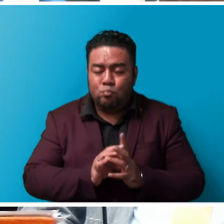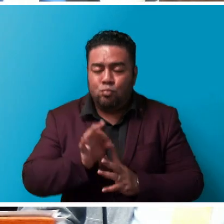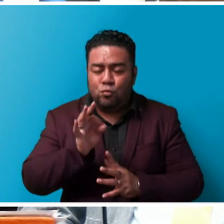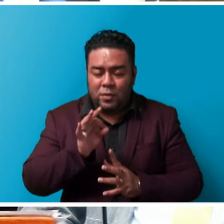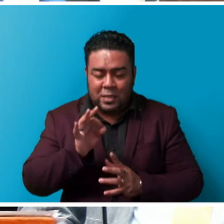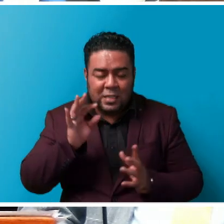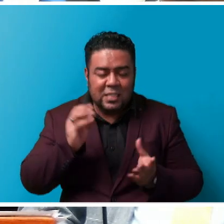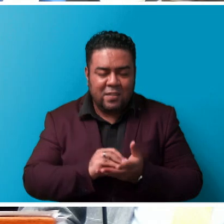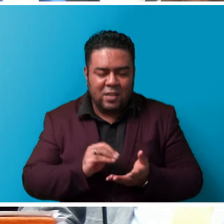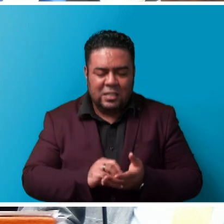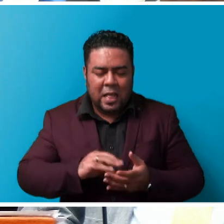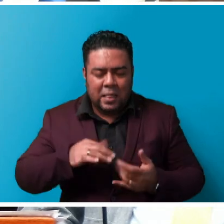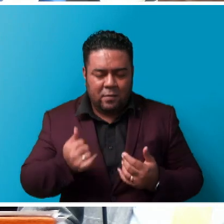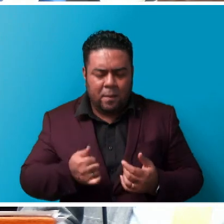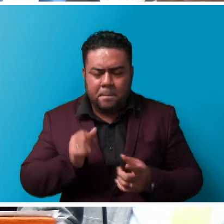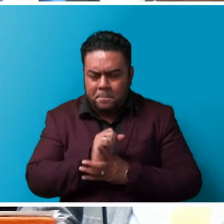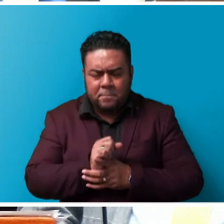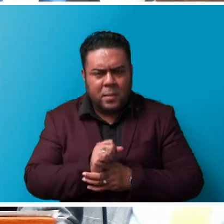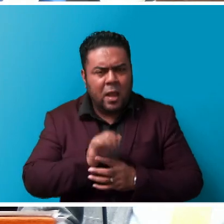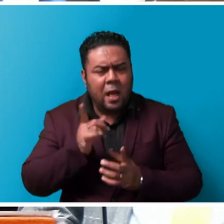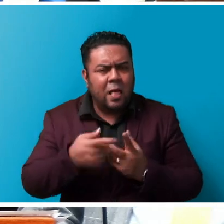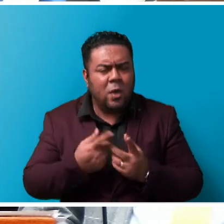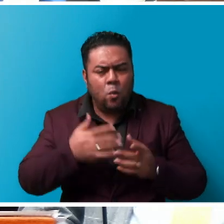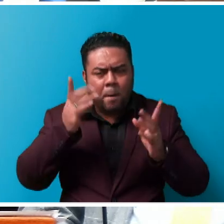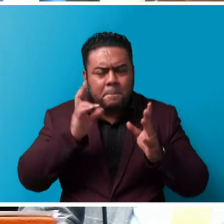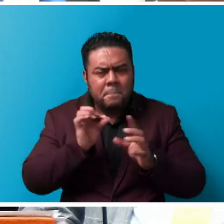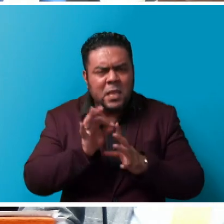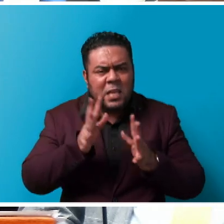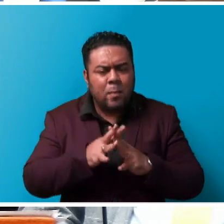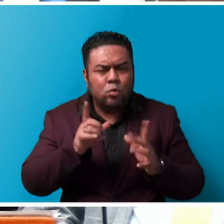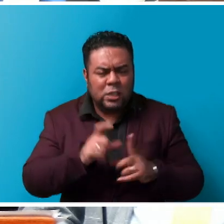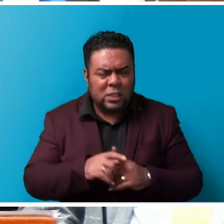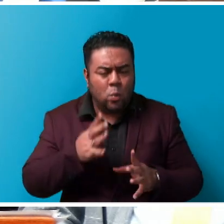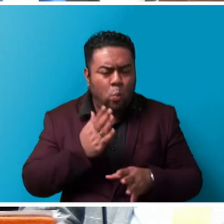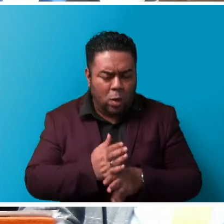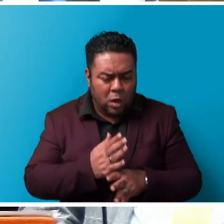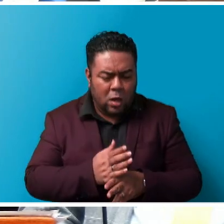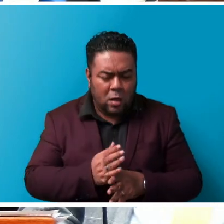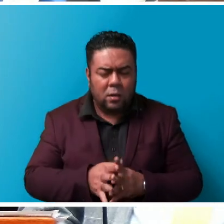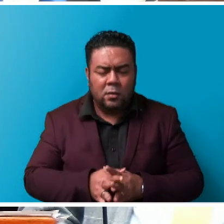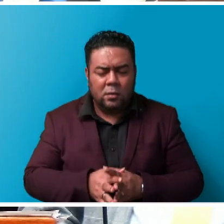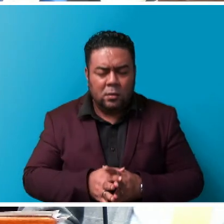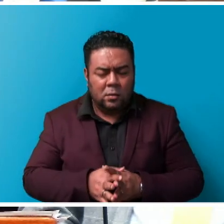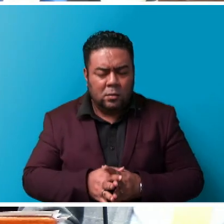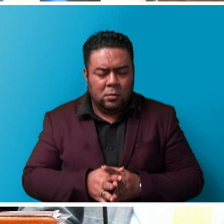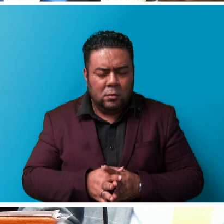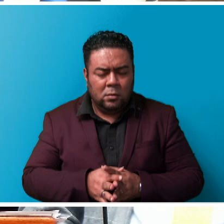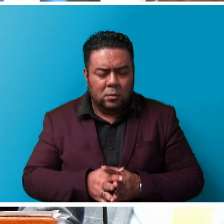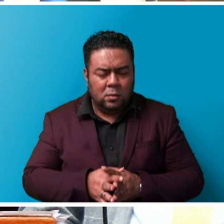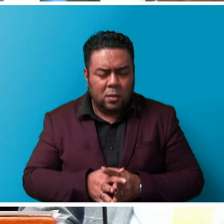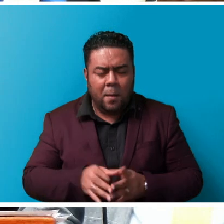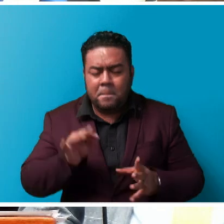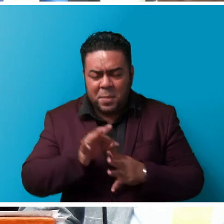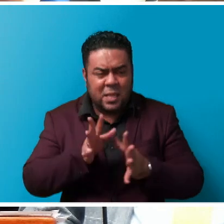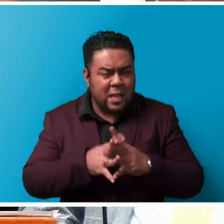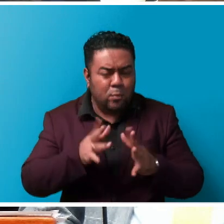delivery. Relevant PWD works are in progress on the ground in terms of maintenance of roads and key government buildings. PWD or